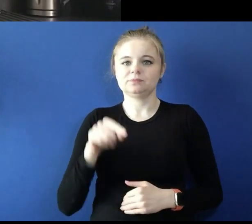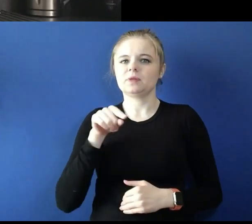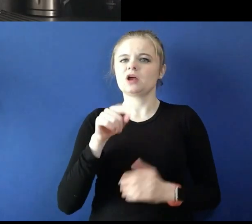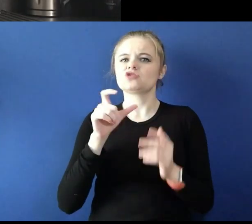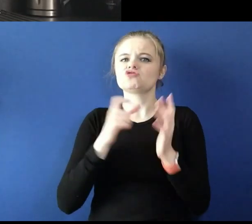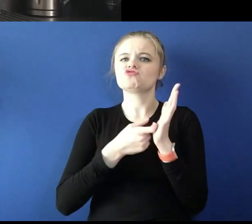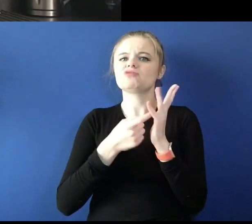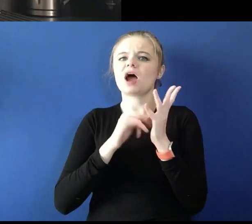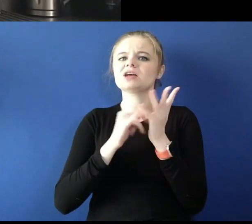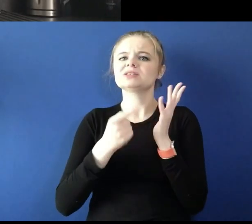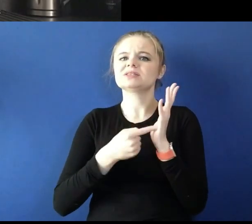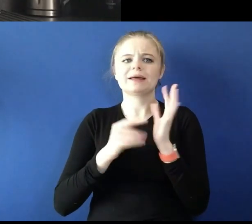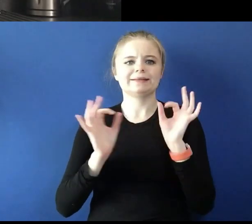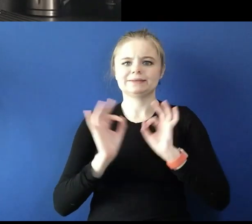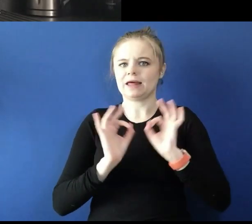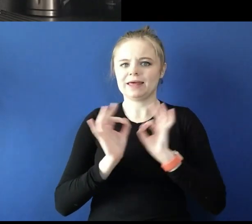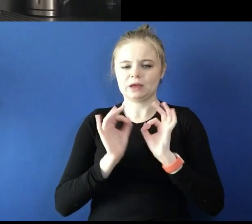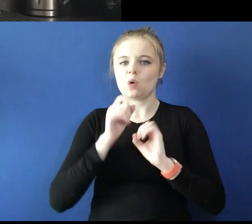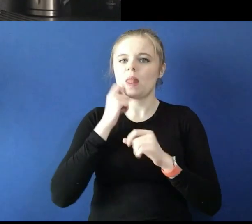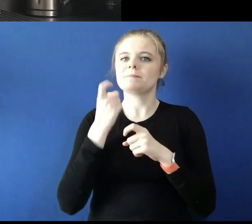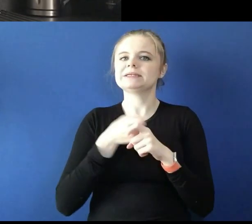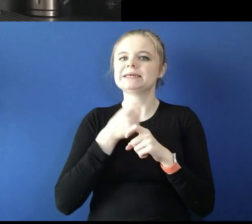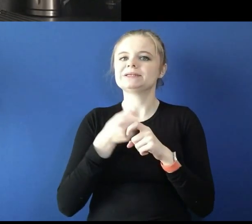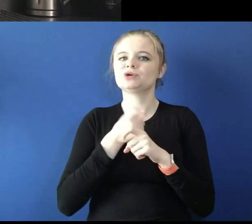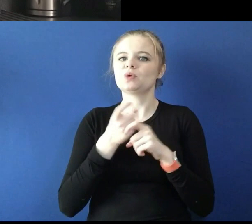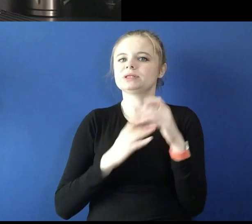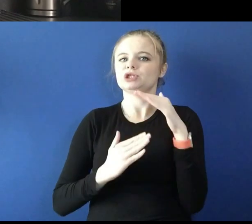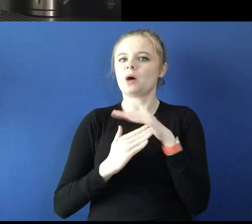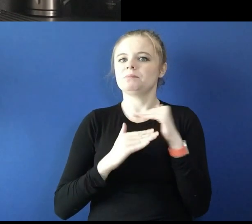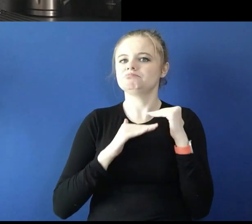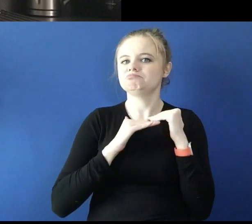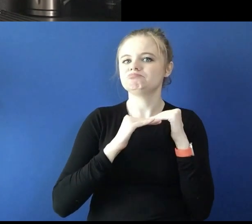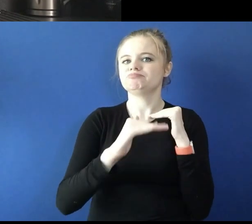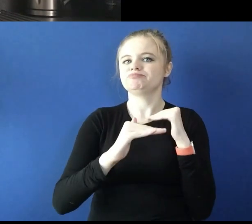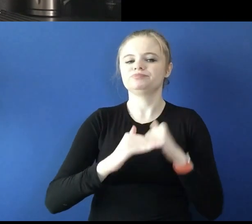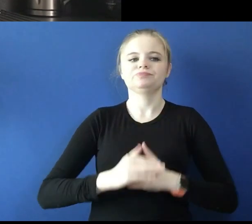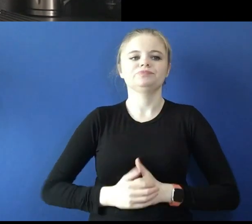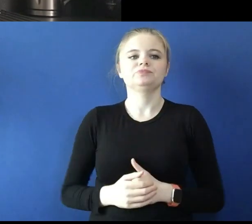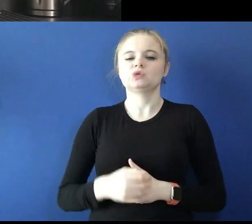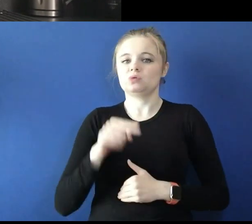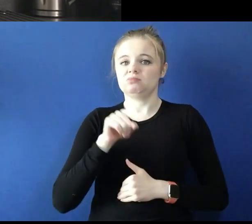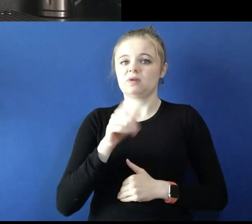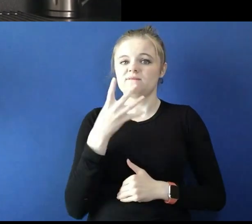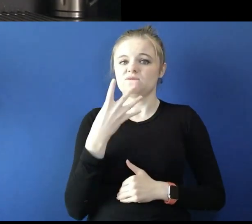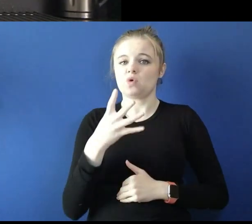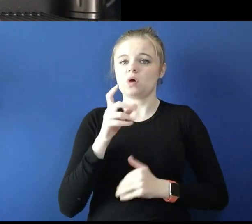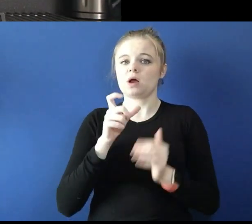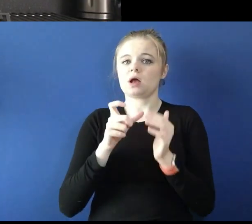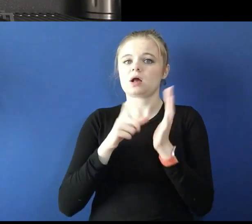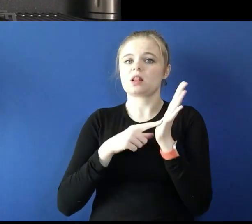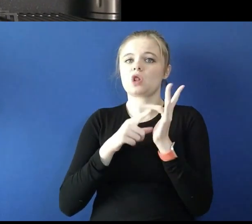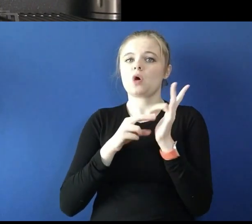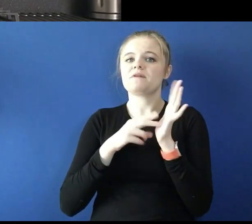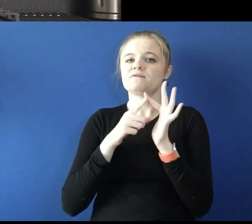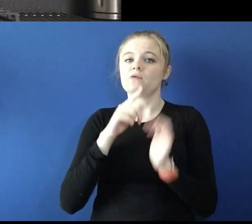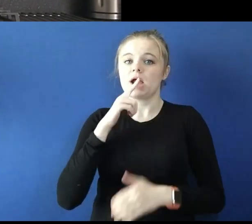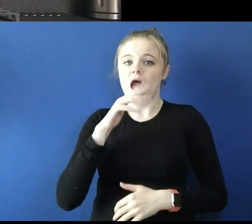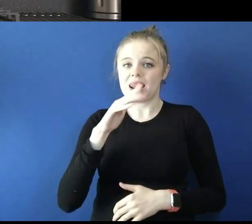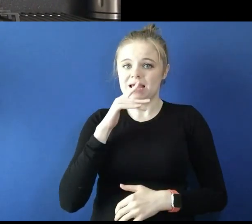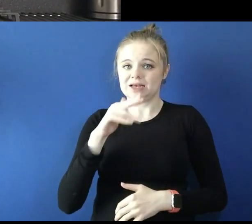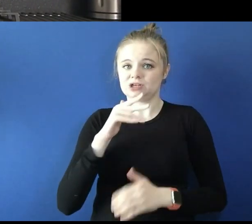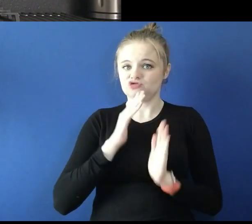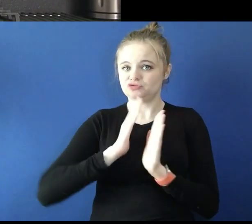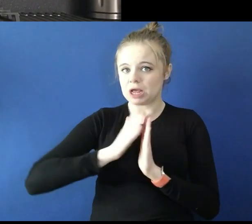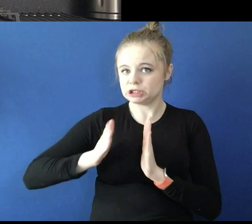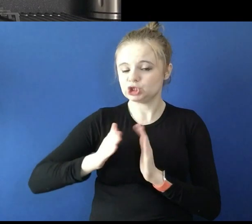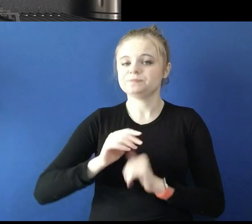with a crust, with a potato topping. So here we have 4 cloves of garlic crushed, 2